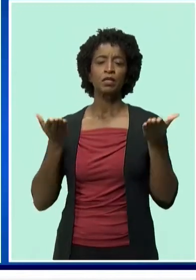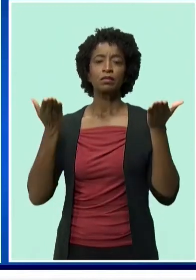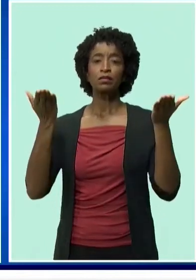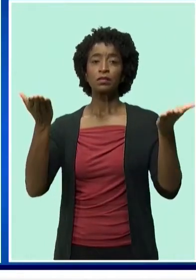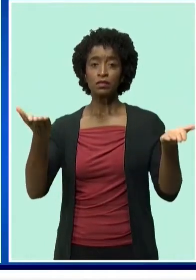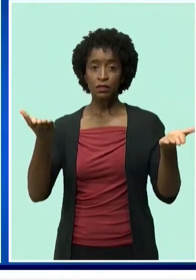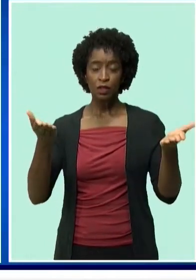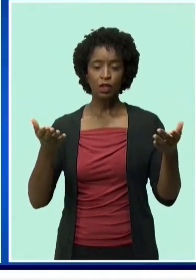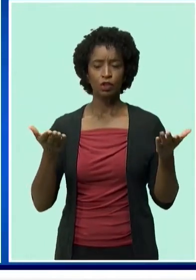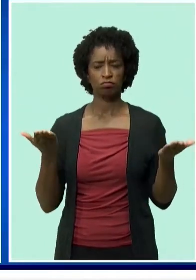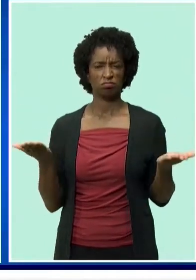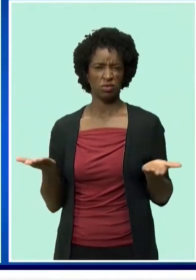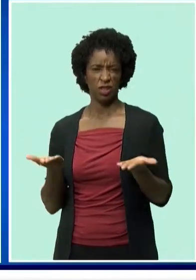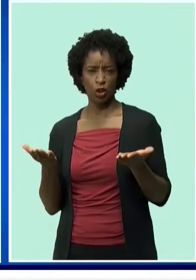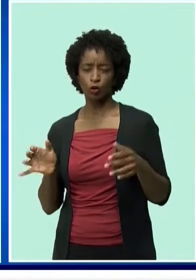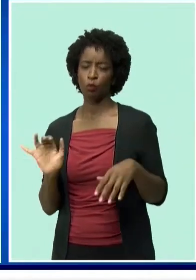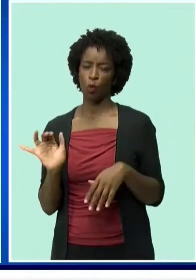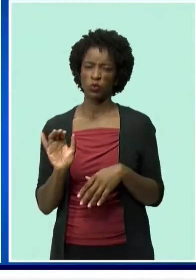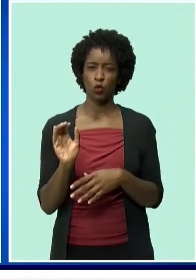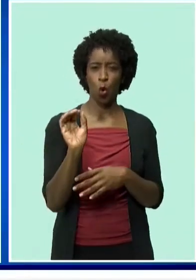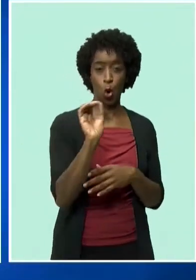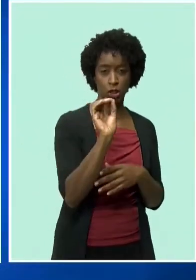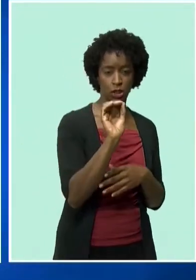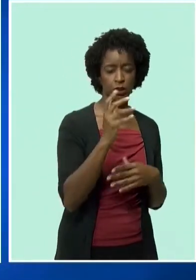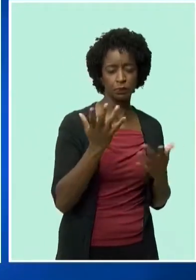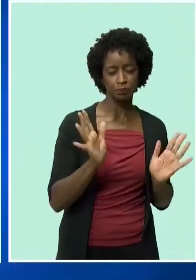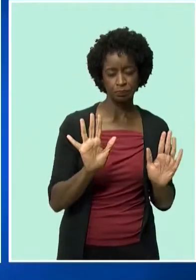elsewhere in Oistins, but we said we're doing one at a time now.